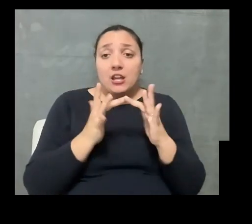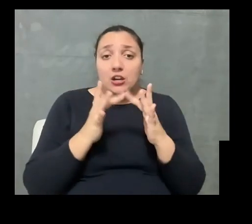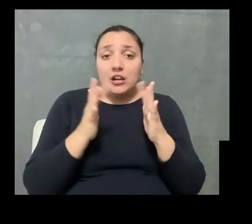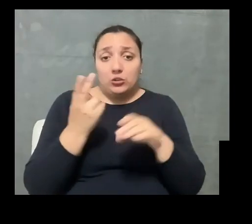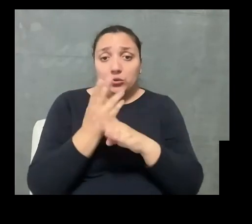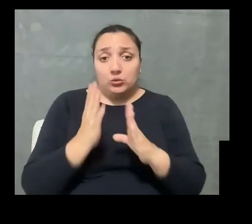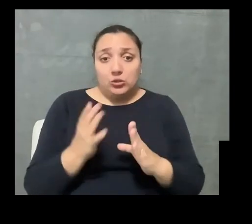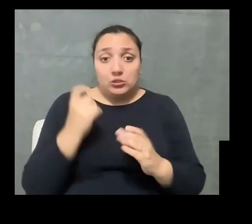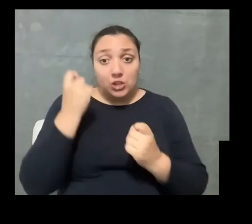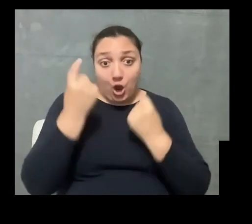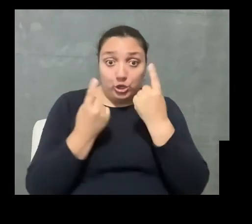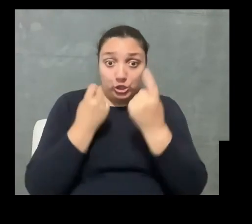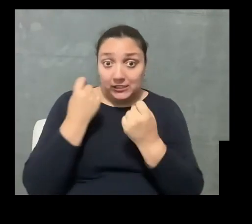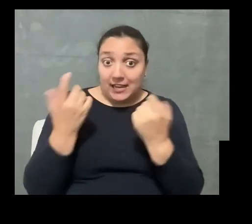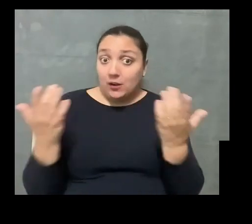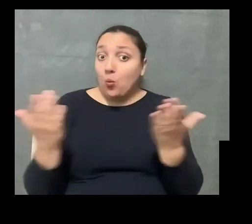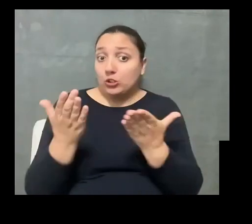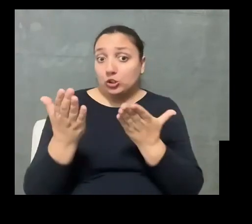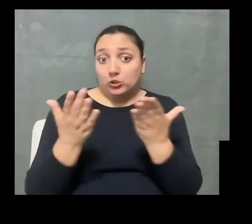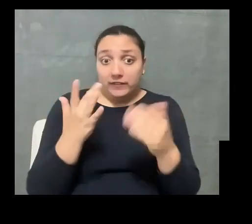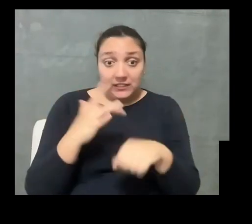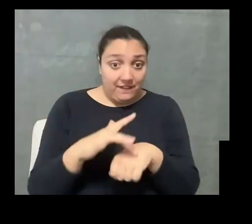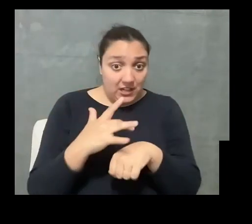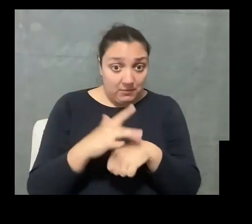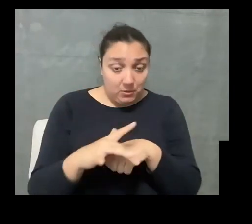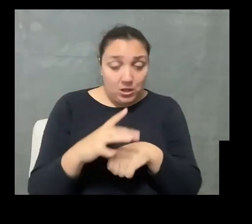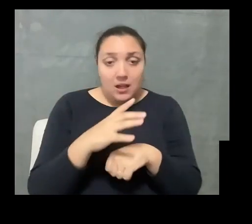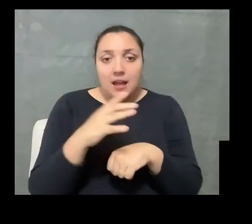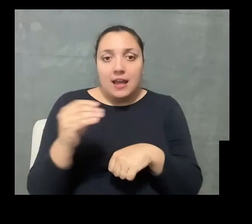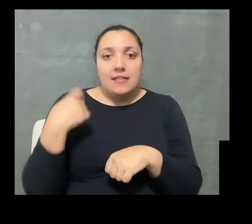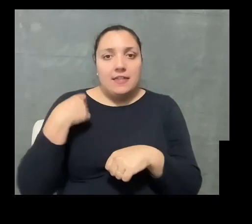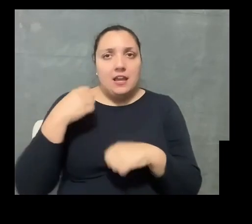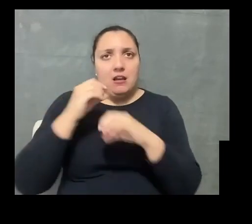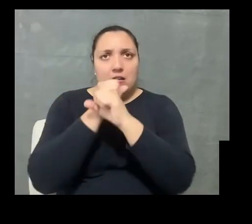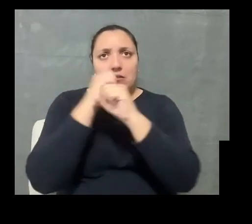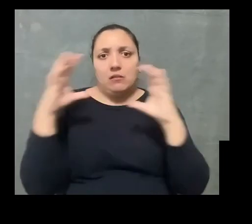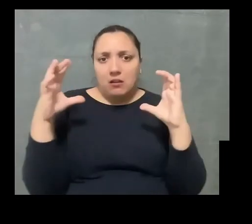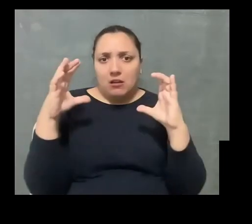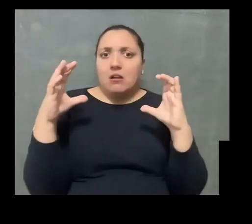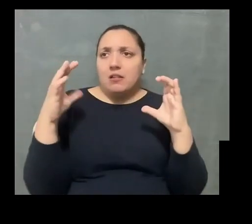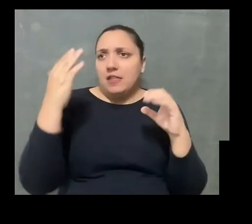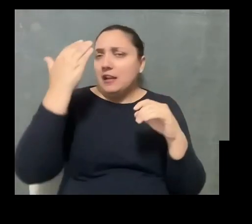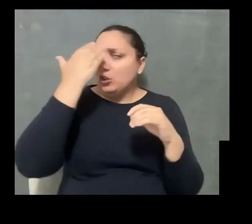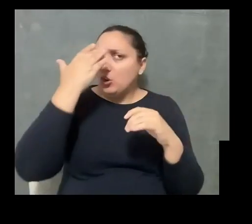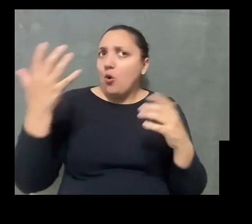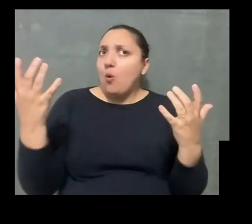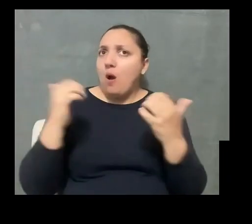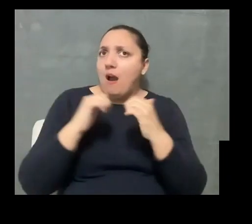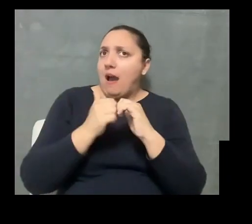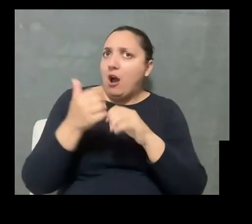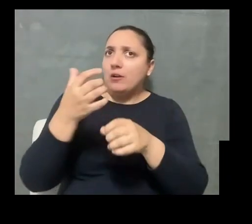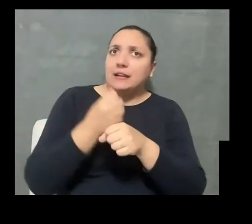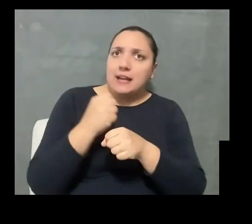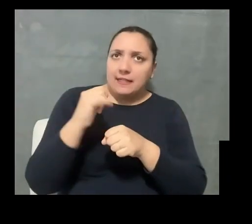the service they're entitled to, and they have a clear mechanism for how to actually receive that level of